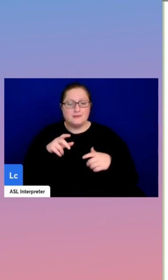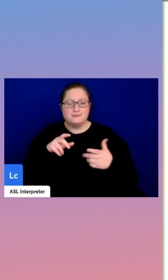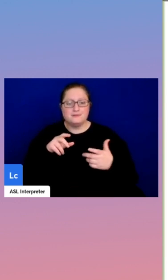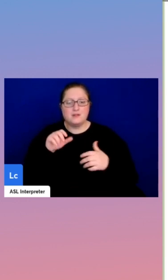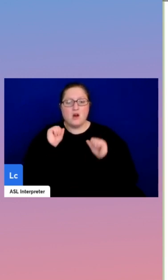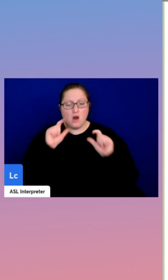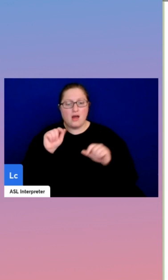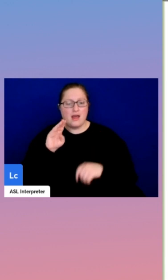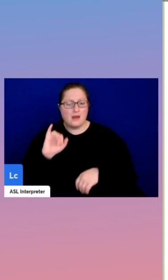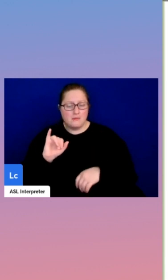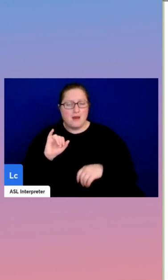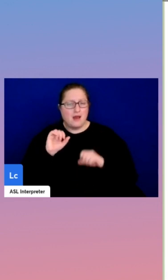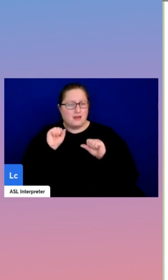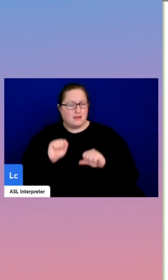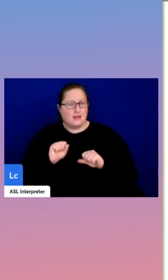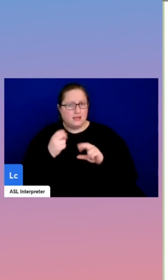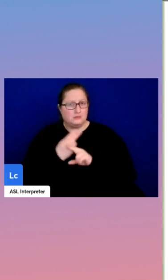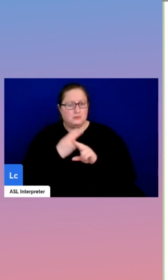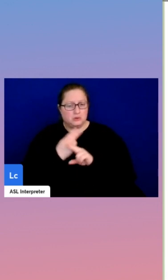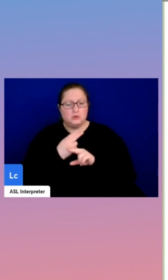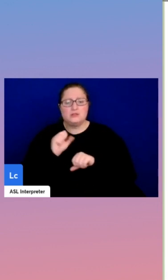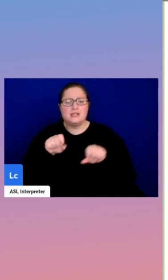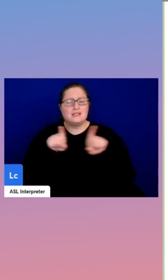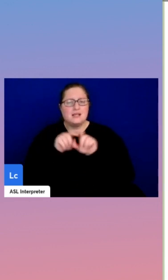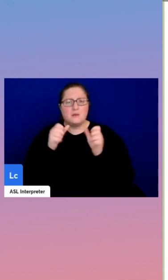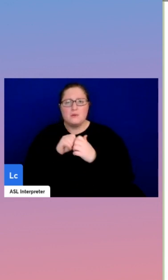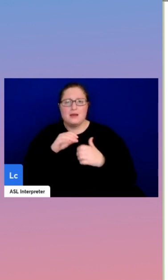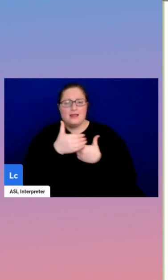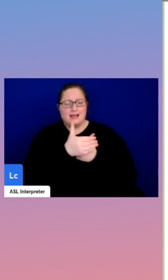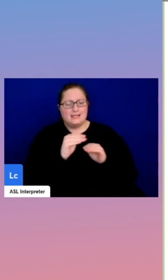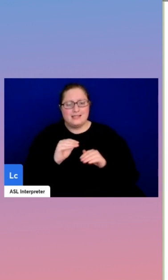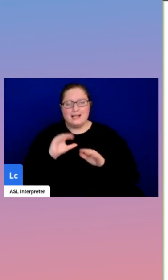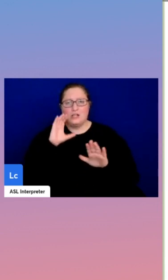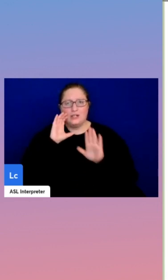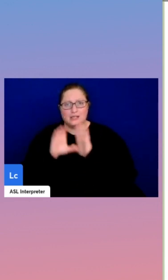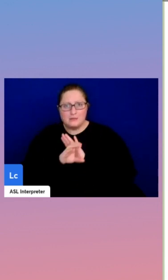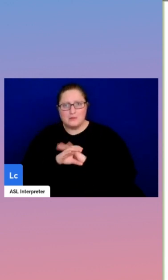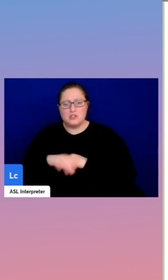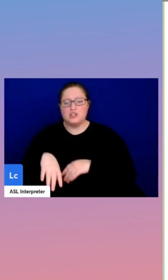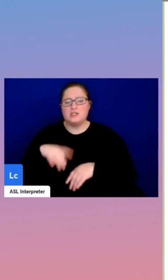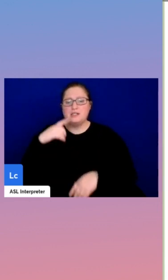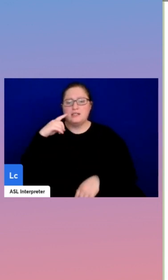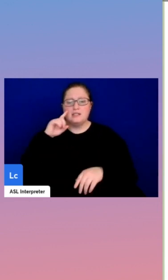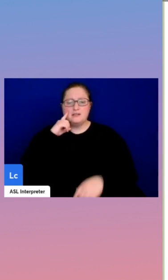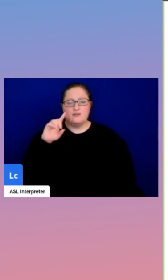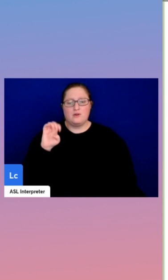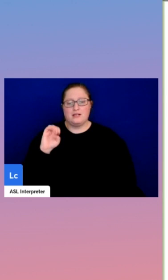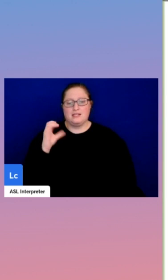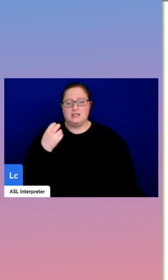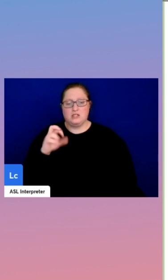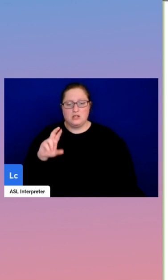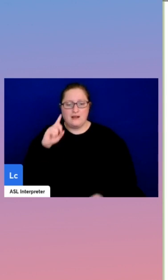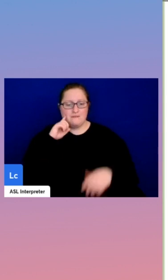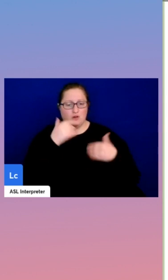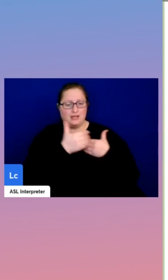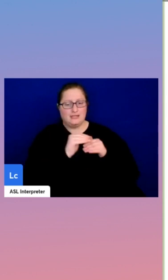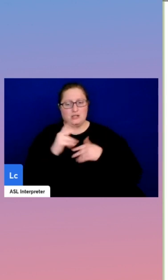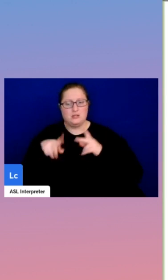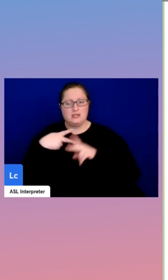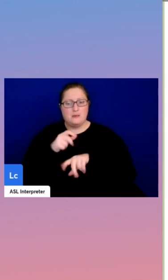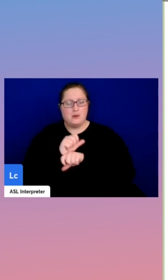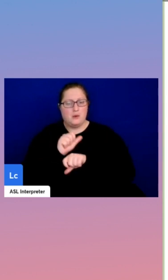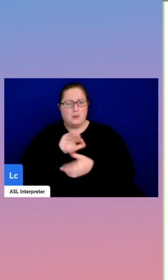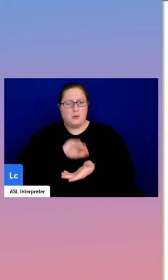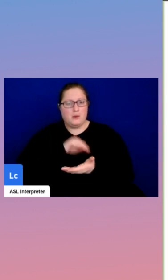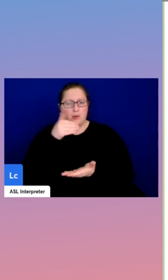being used. And you can do exactly the same with container images stored in ECR for containerized type of workloads. And last point, which is to